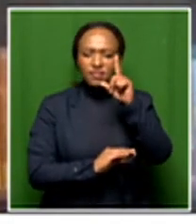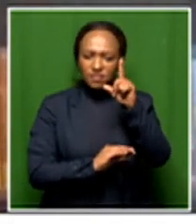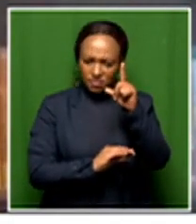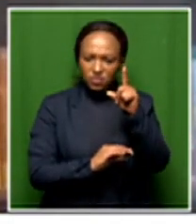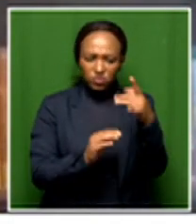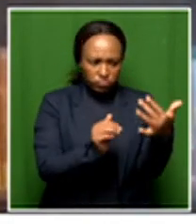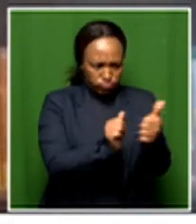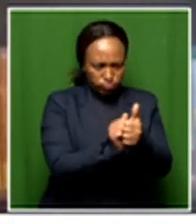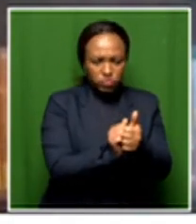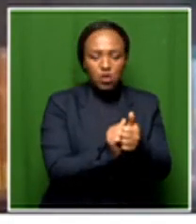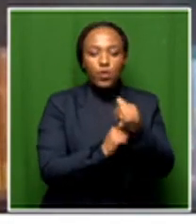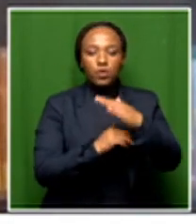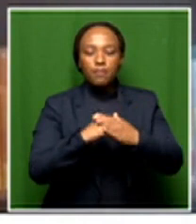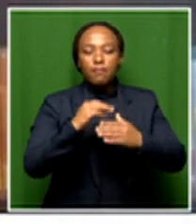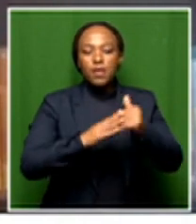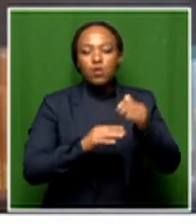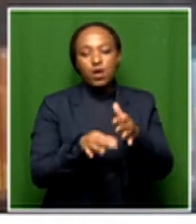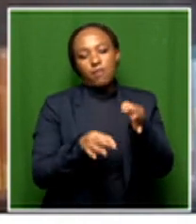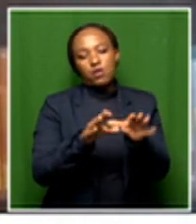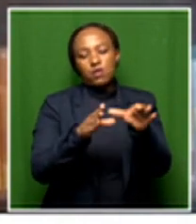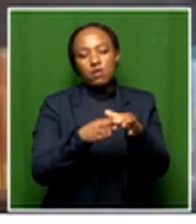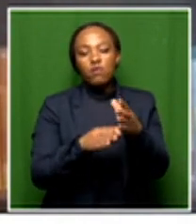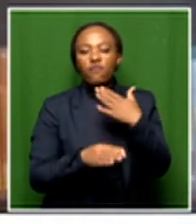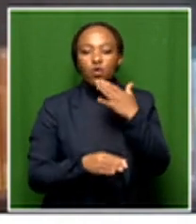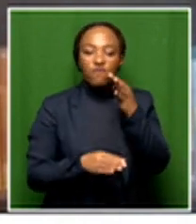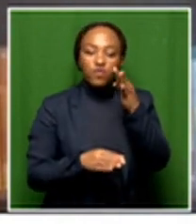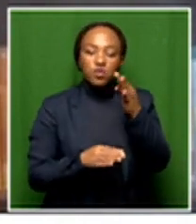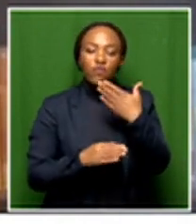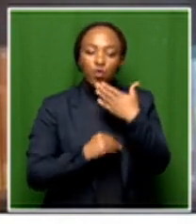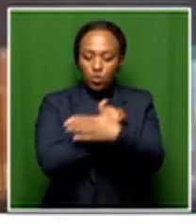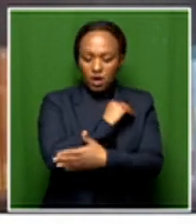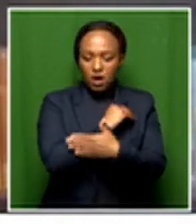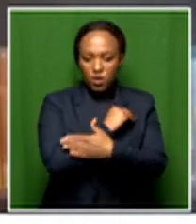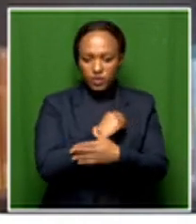a future, a political future for this